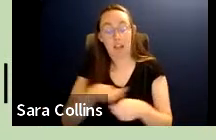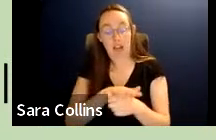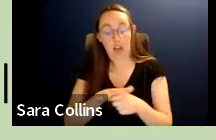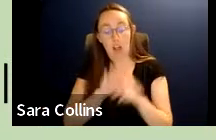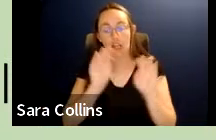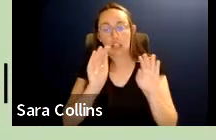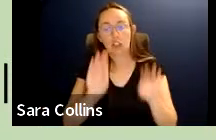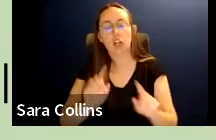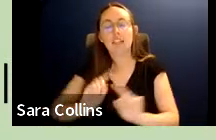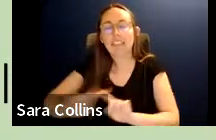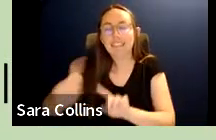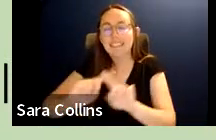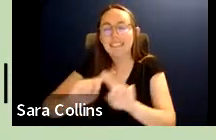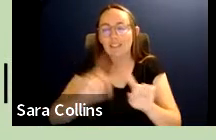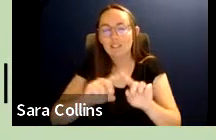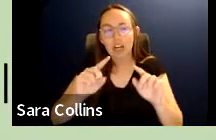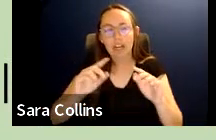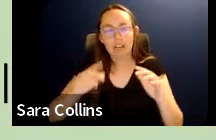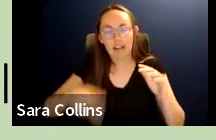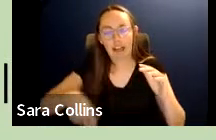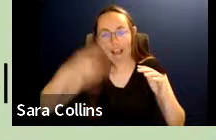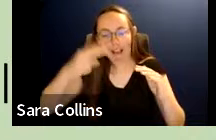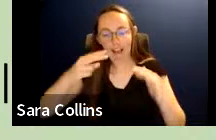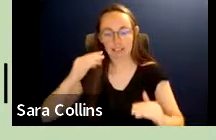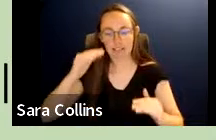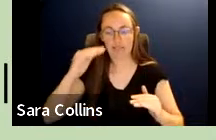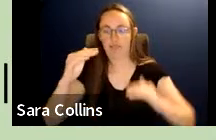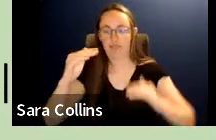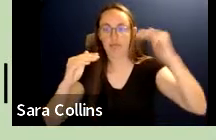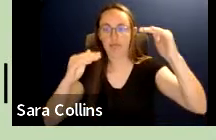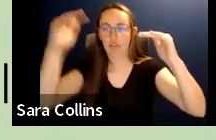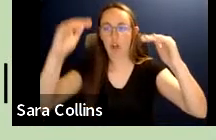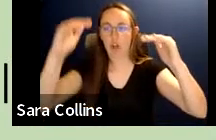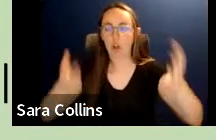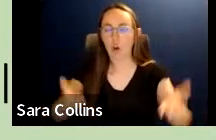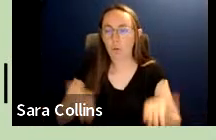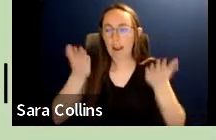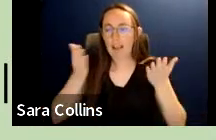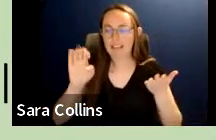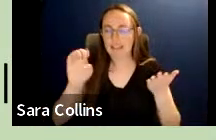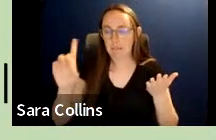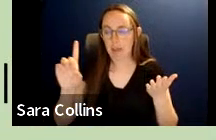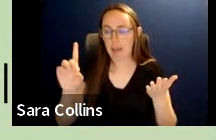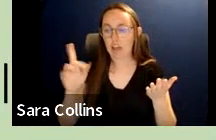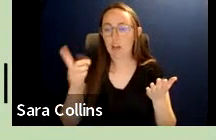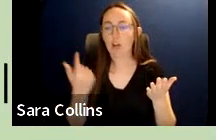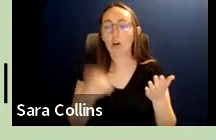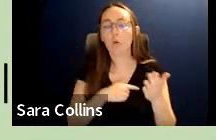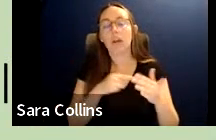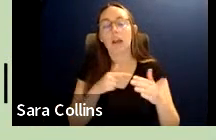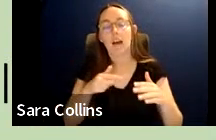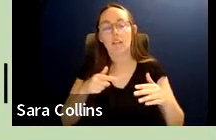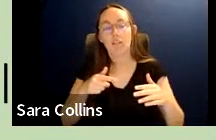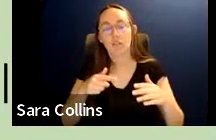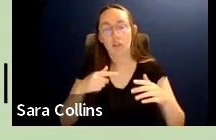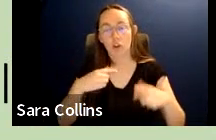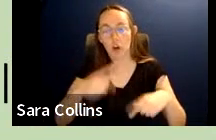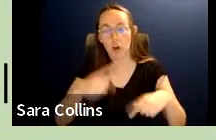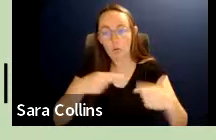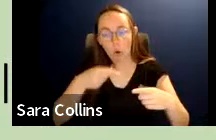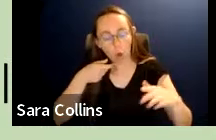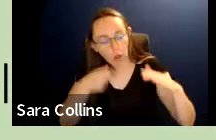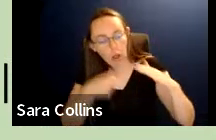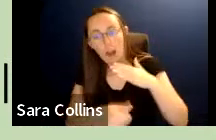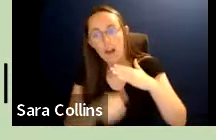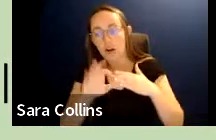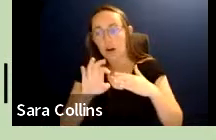varying height raised beds. We have roll under beds called Terraform that I'm going to